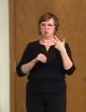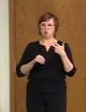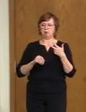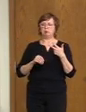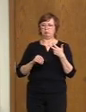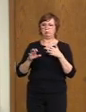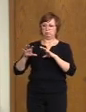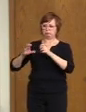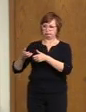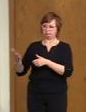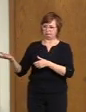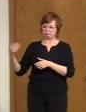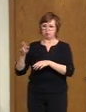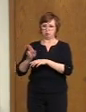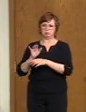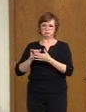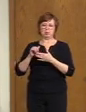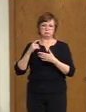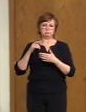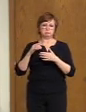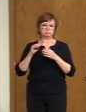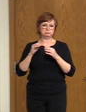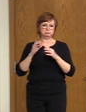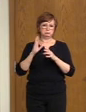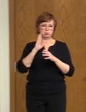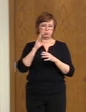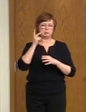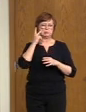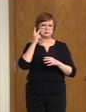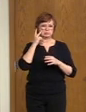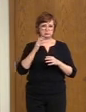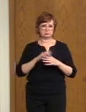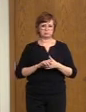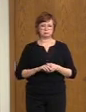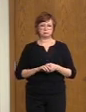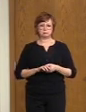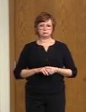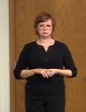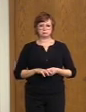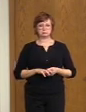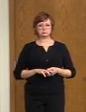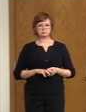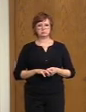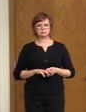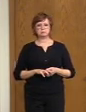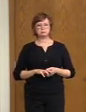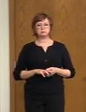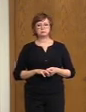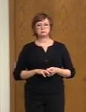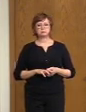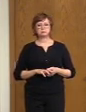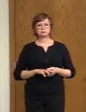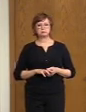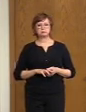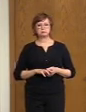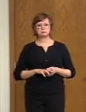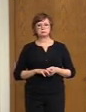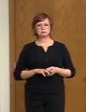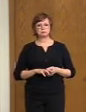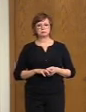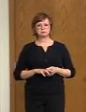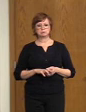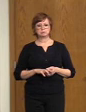available. But at the same time, improve our understanding of the